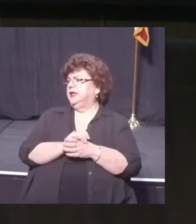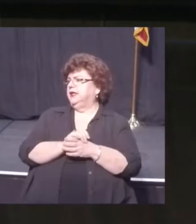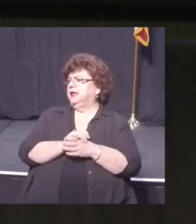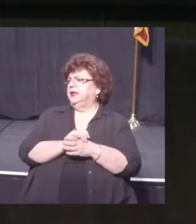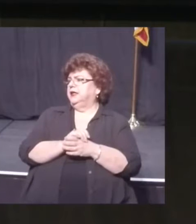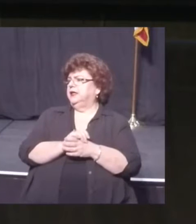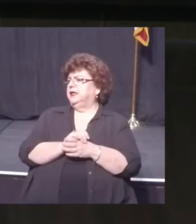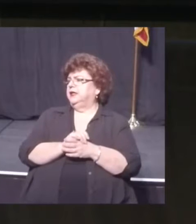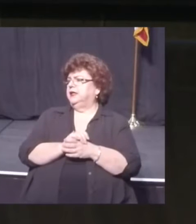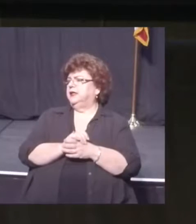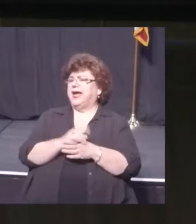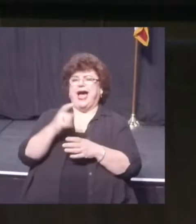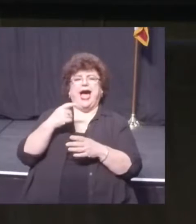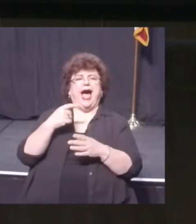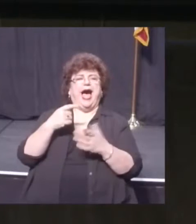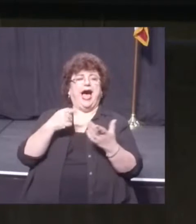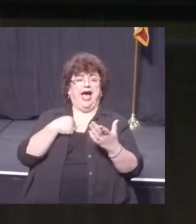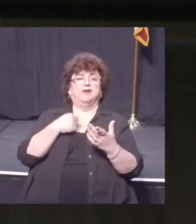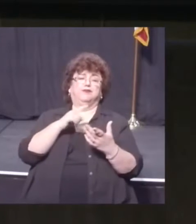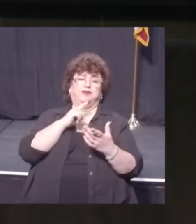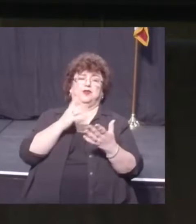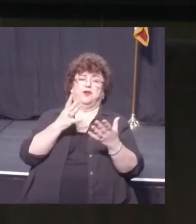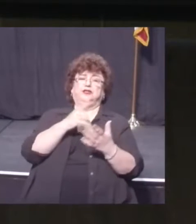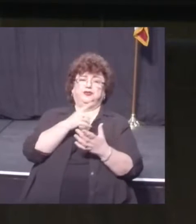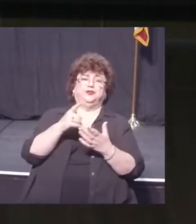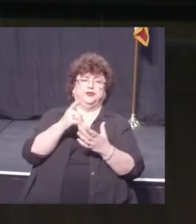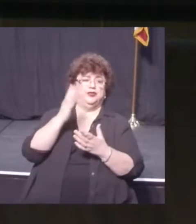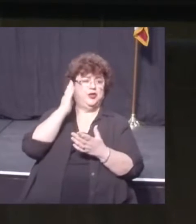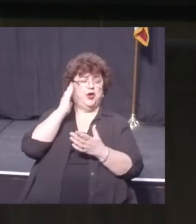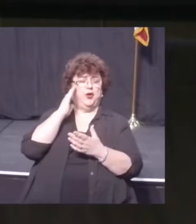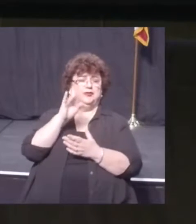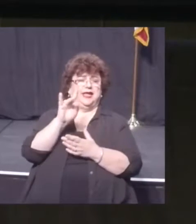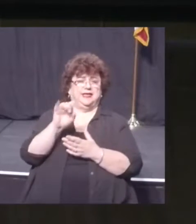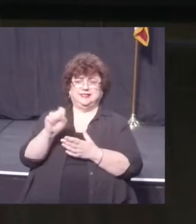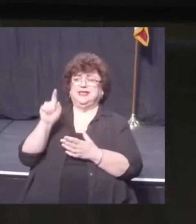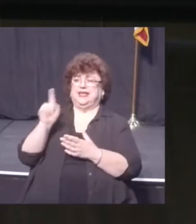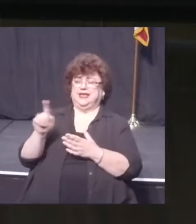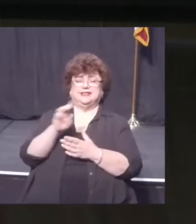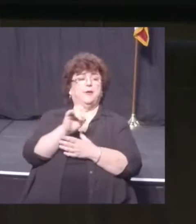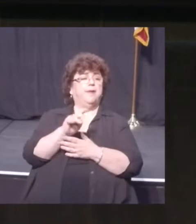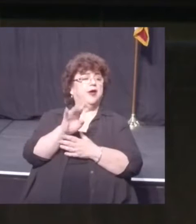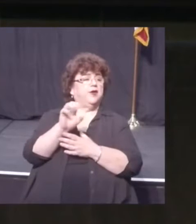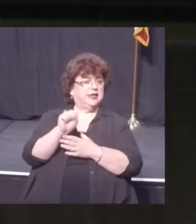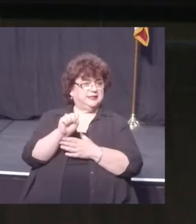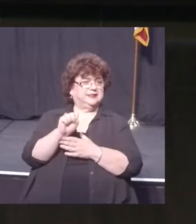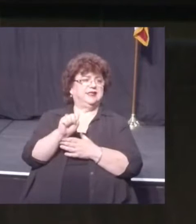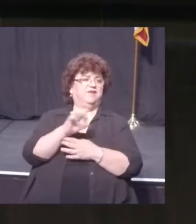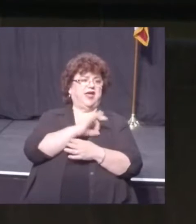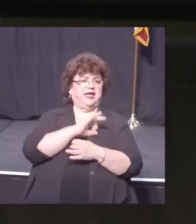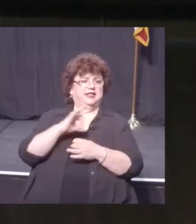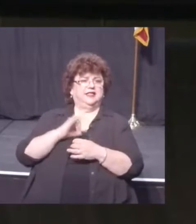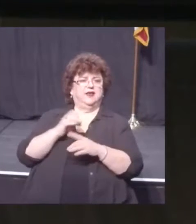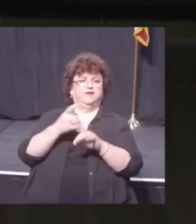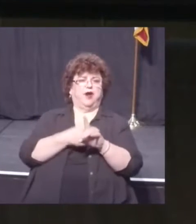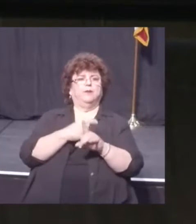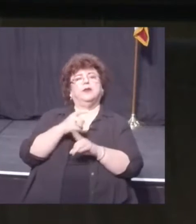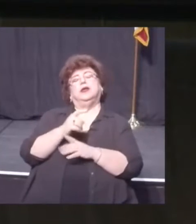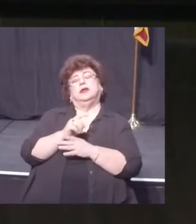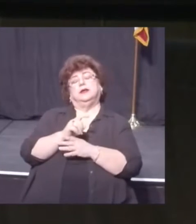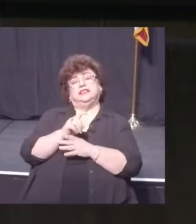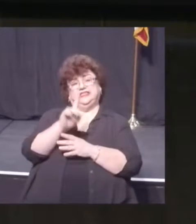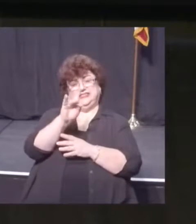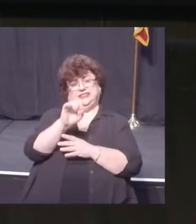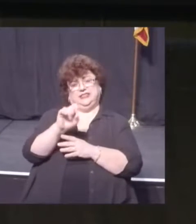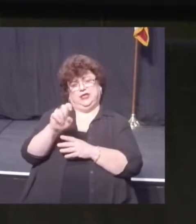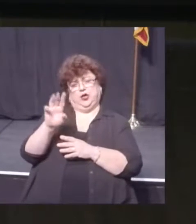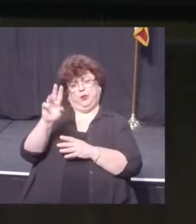I can't wait for you to get to know Dennis. He is an emeritus faculty member from the University of Michigan, Dearborn, where he had